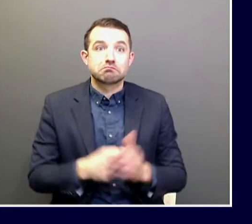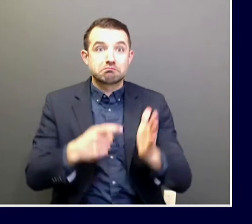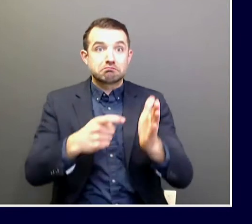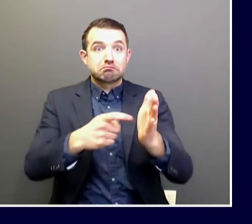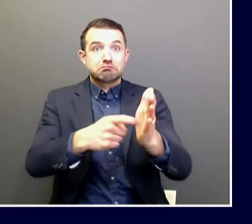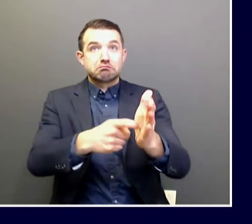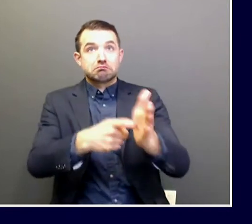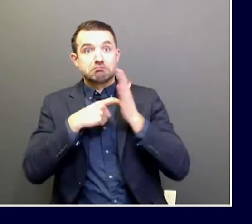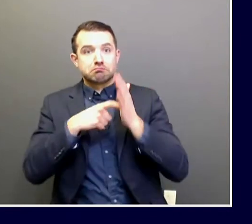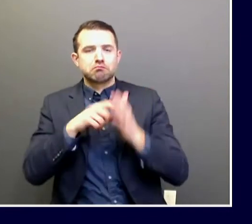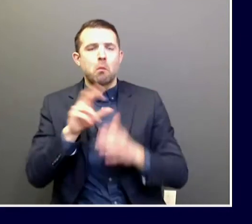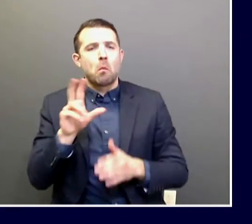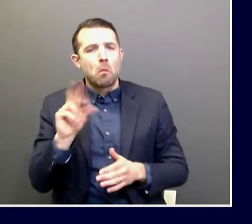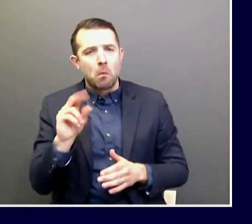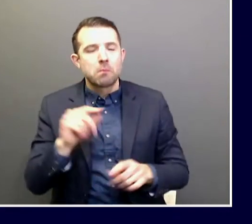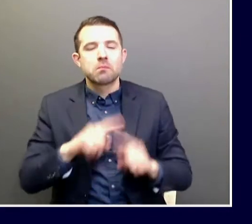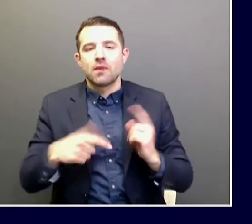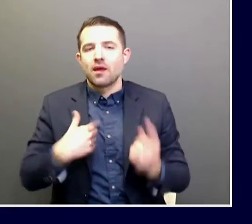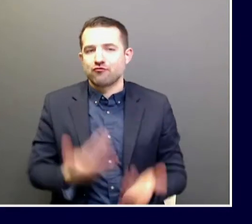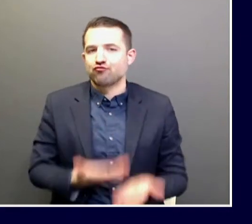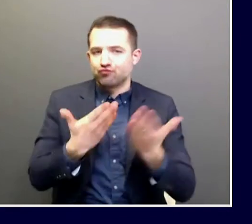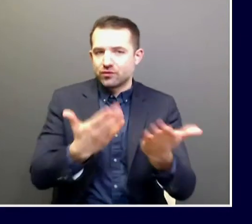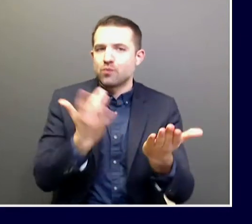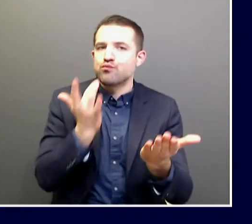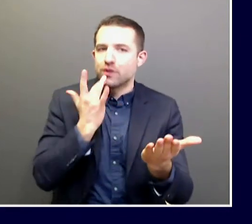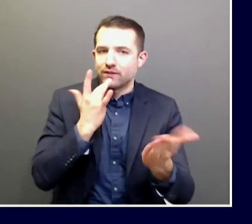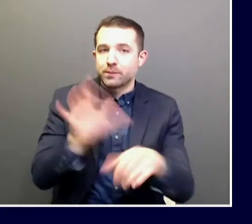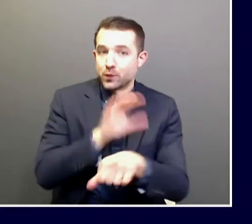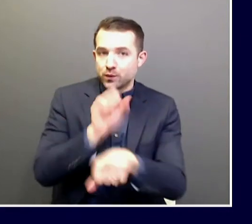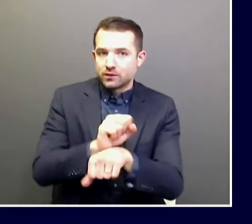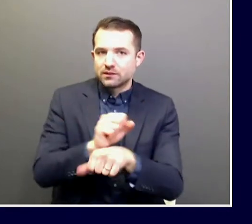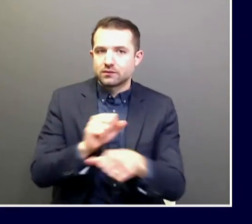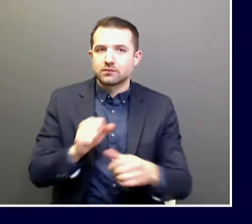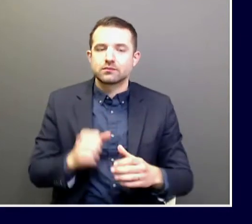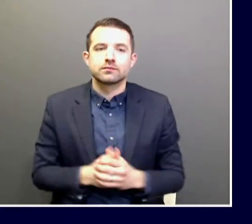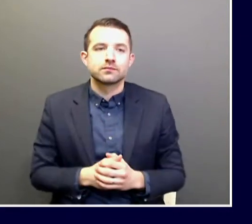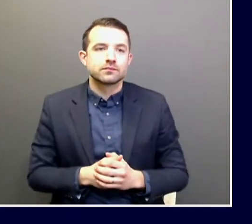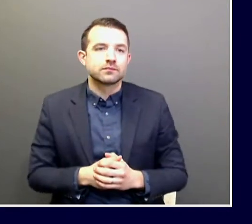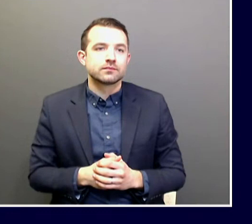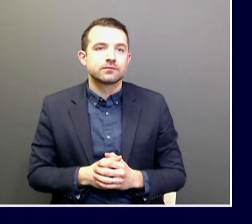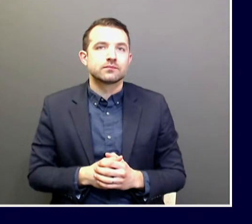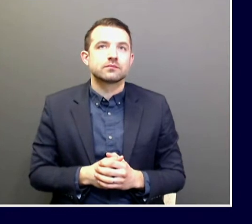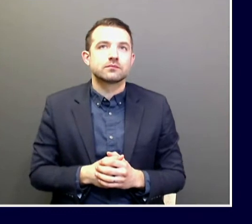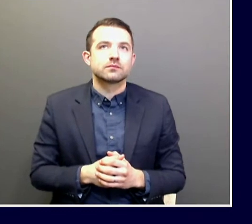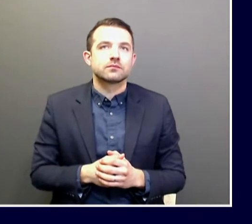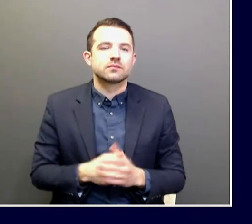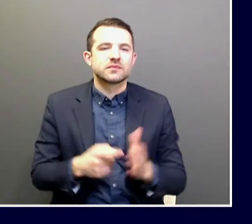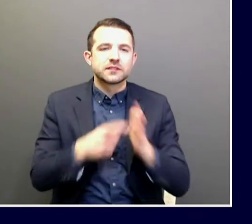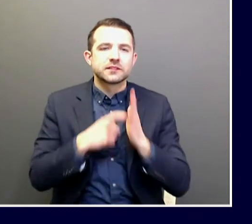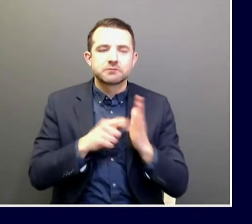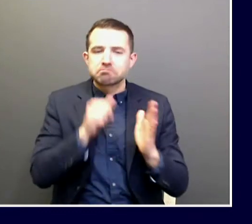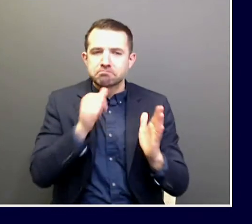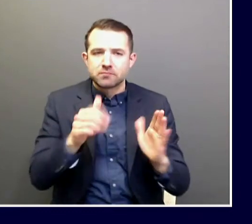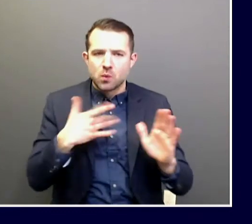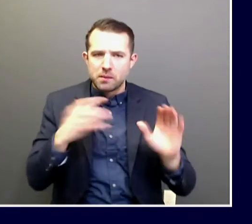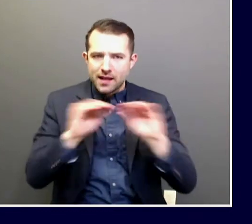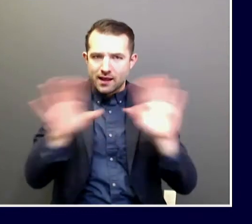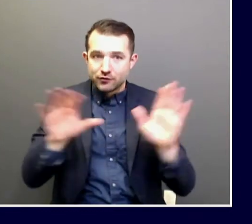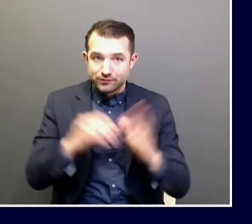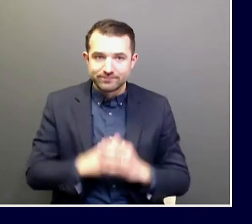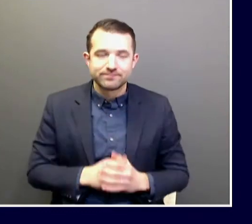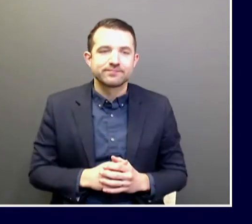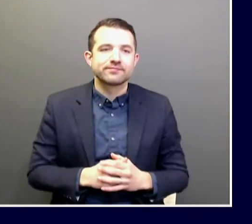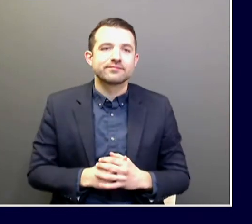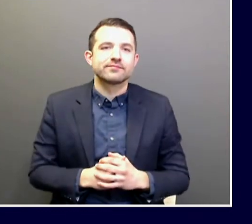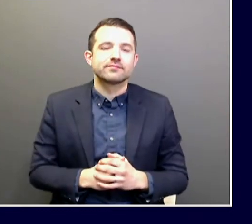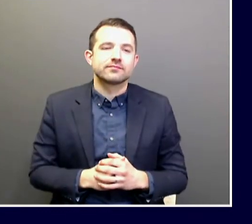required. We'd prefer that you book an appointment, but one is not necessarily required based on availability